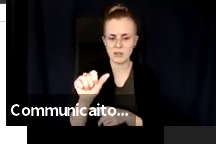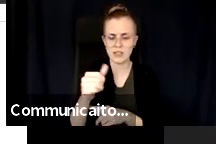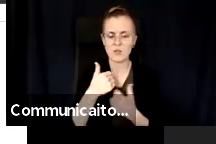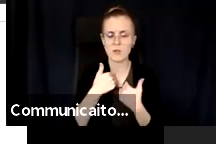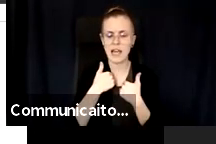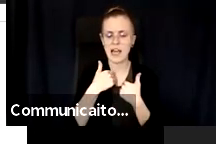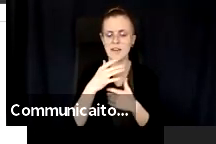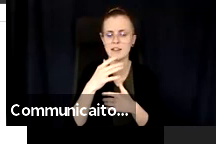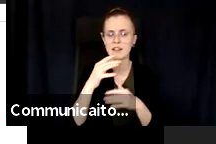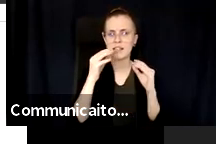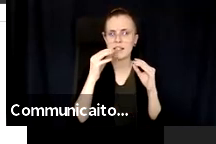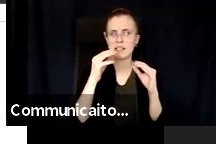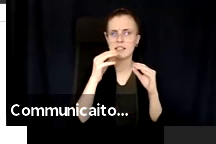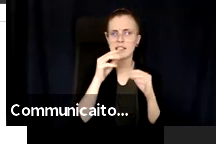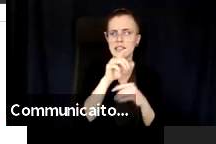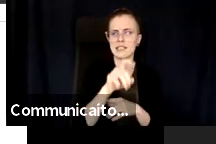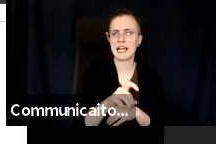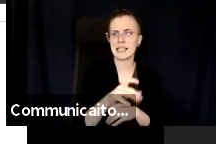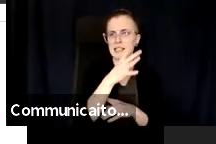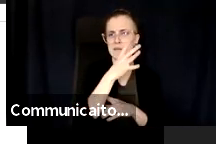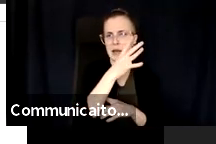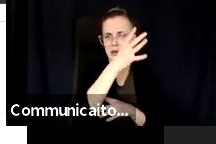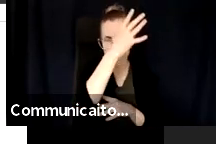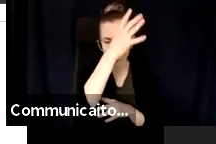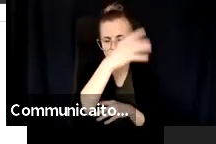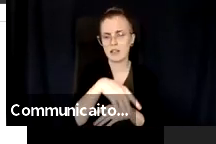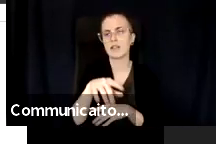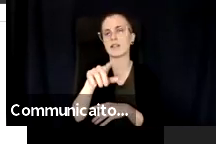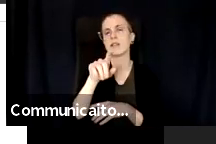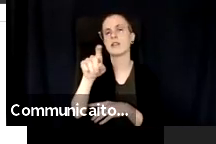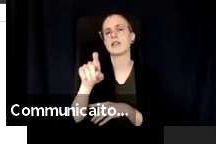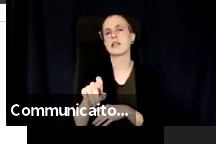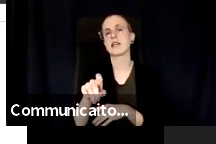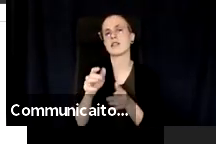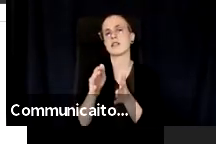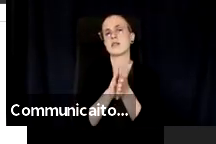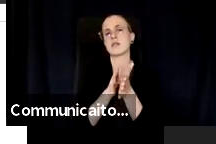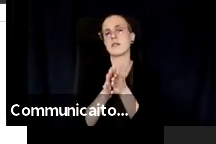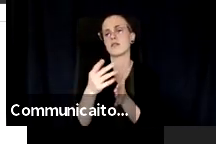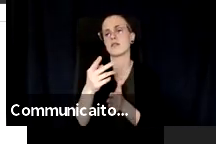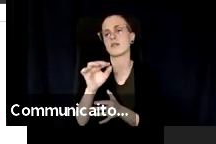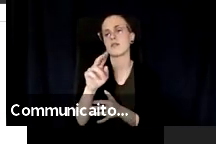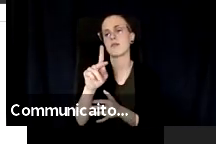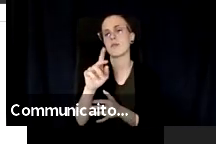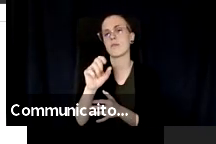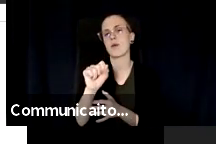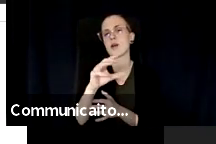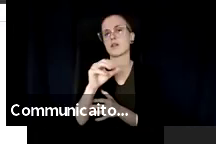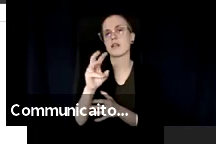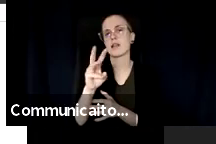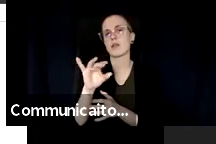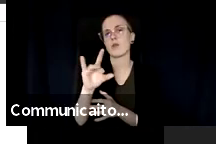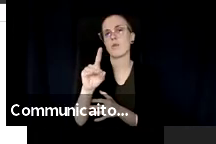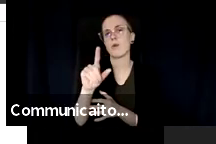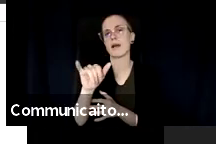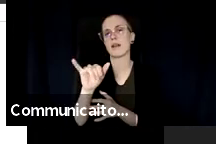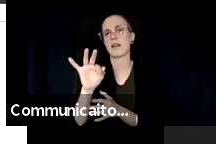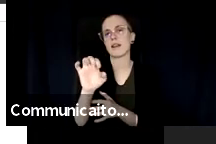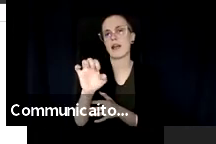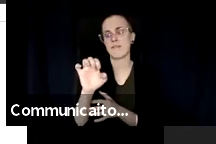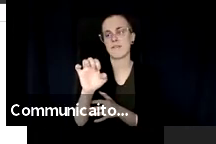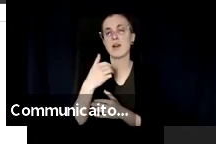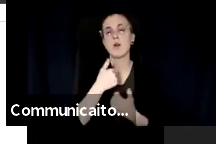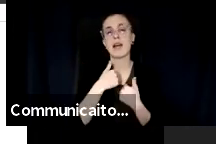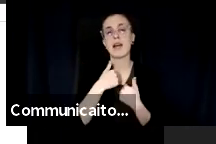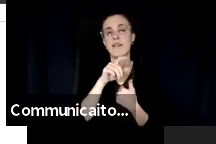Parent, Texas Parks and Wildlife Department, the Texas Workforce Commission and Texas Workforce